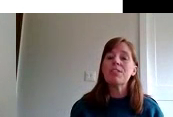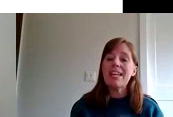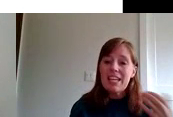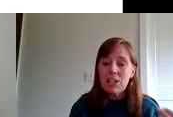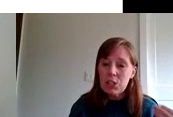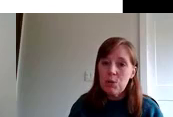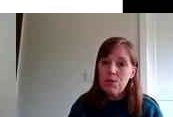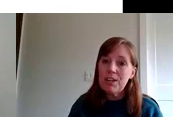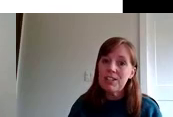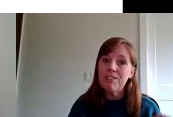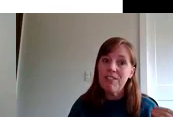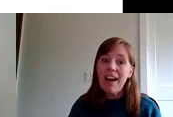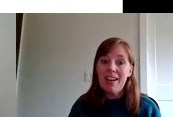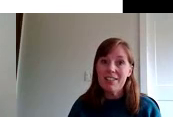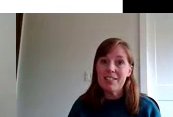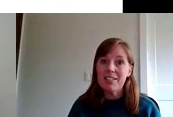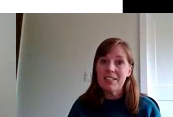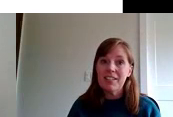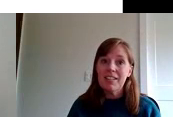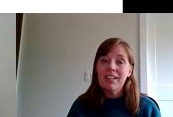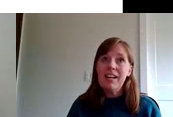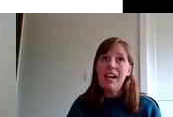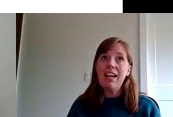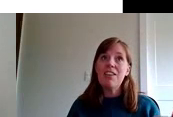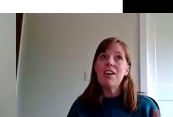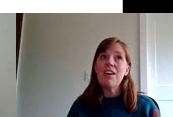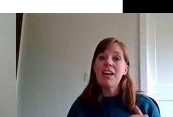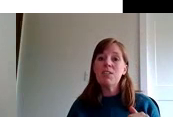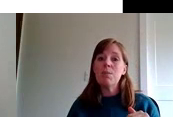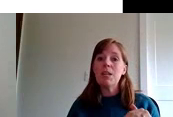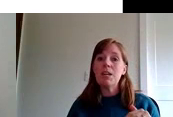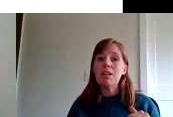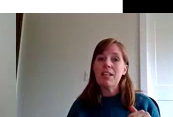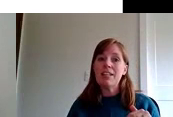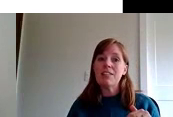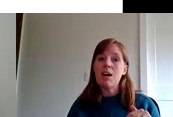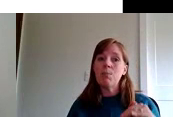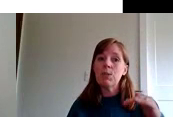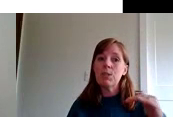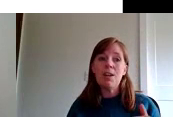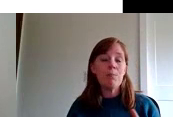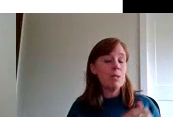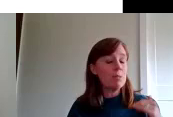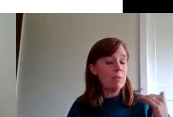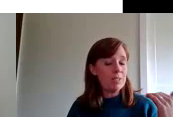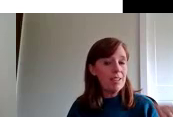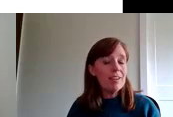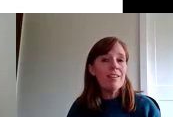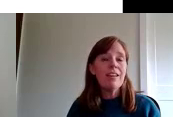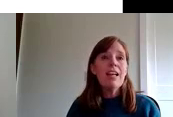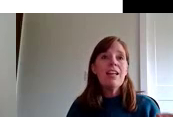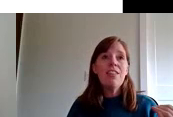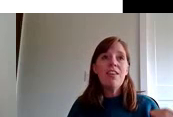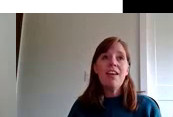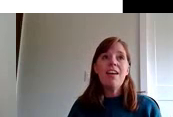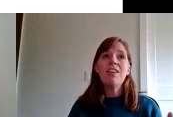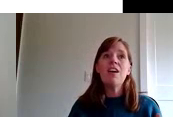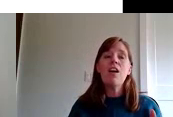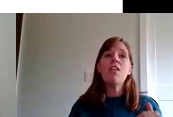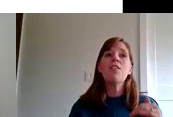technology that is built into their device and not have to be, that's not bolted on, but is built